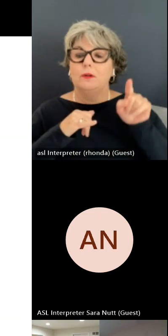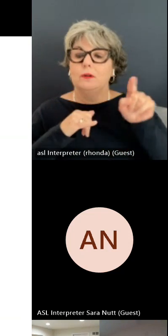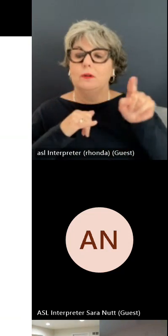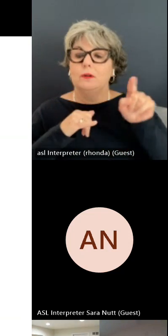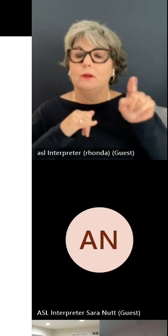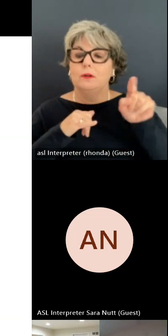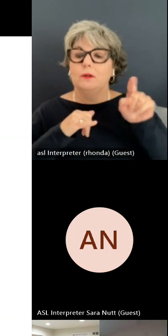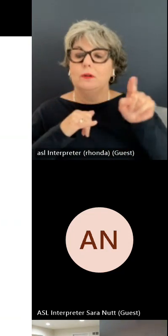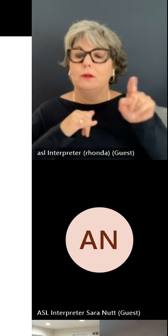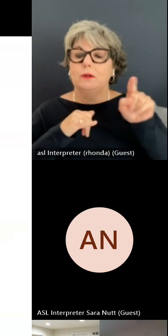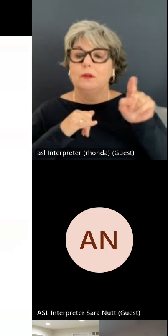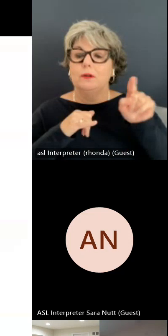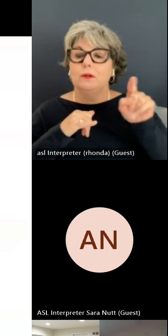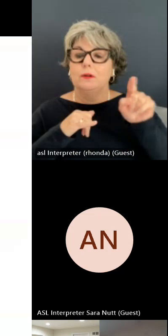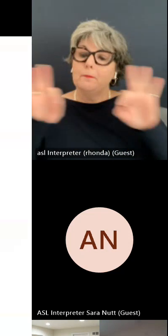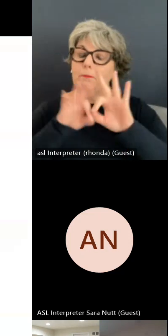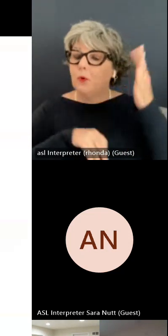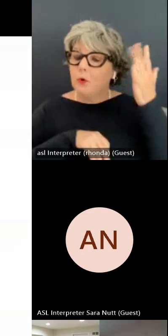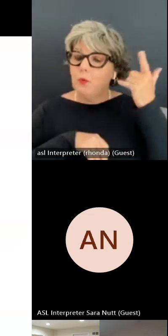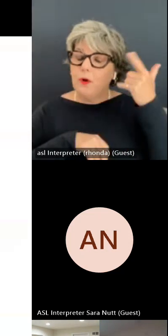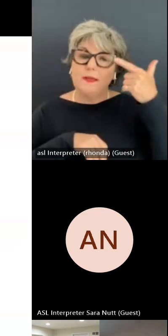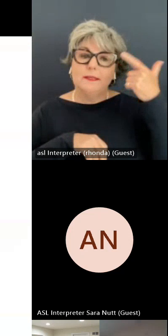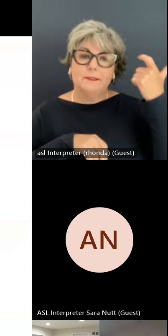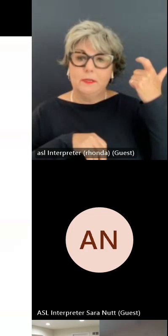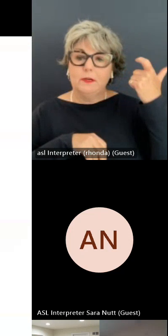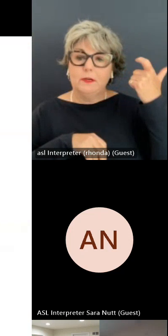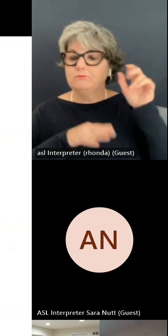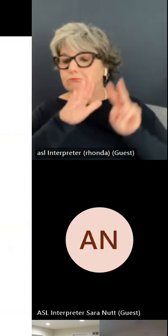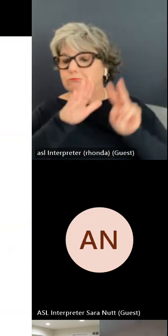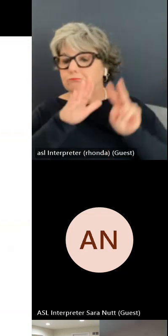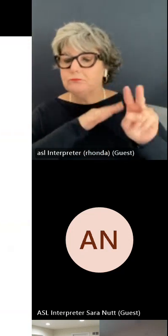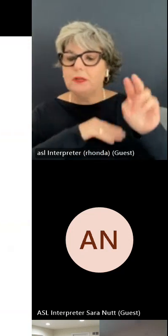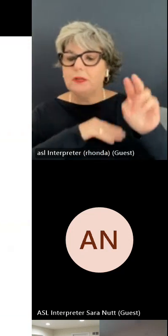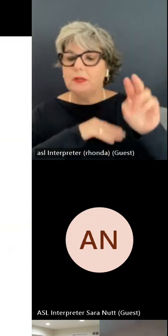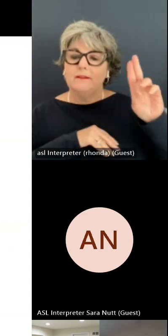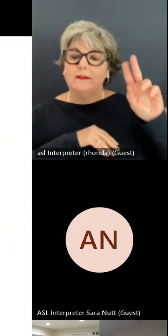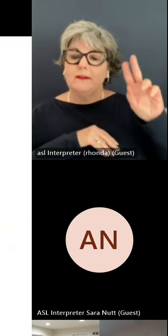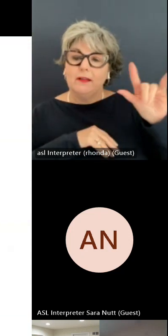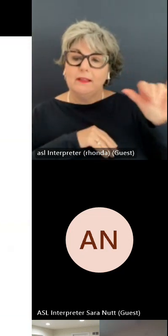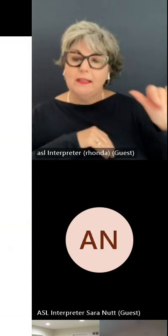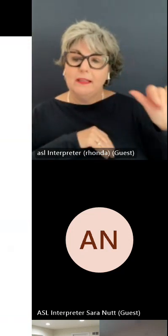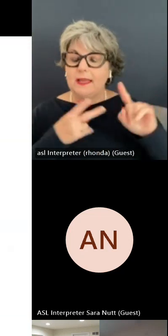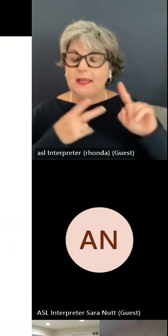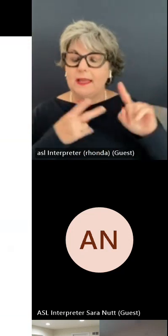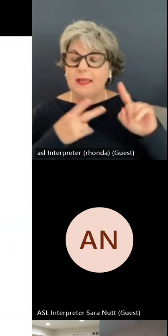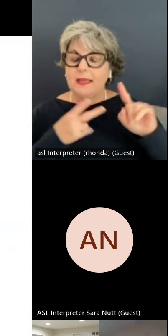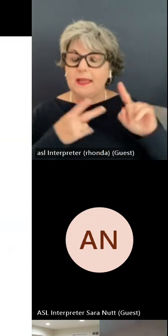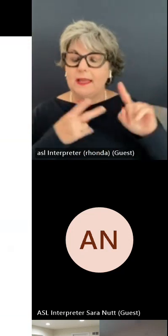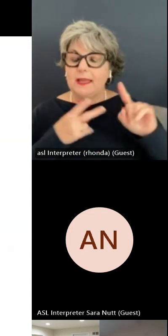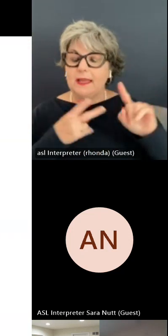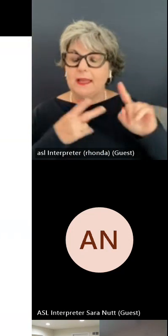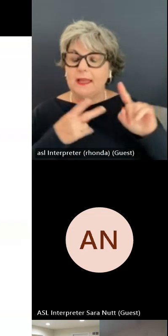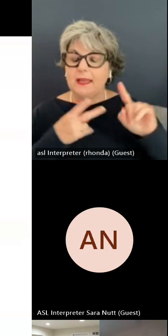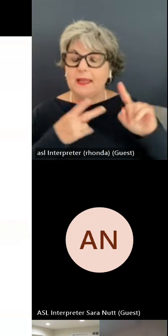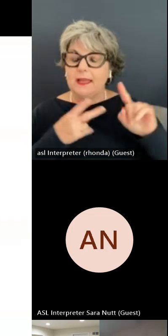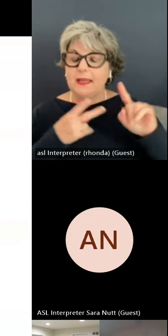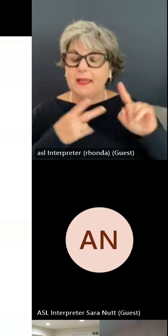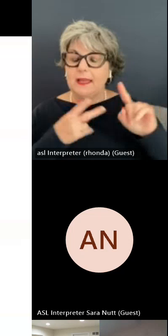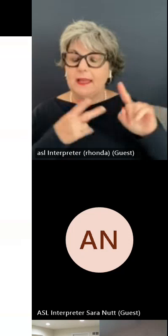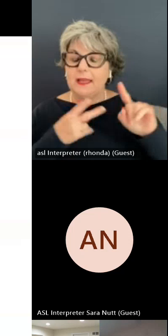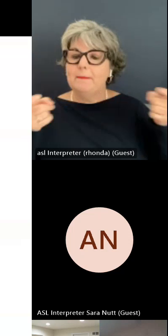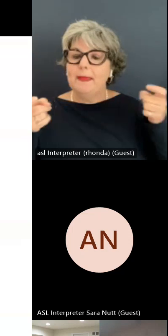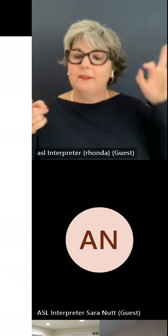so important is because the projection of outlays and the outlays that are made help manage the